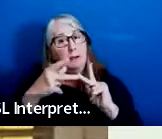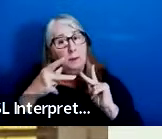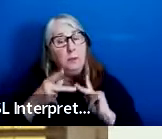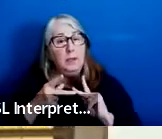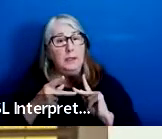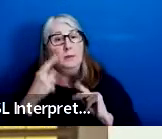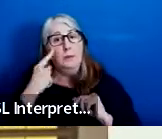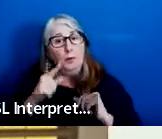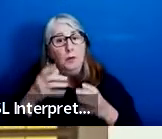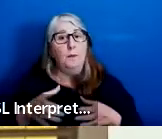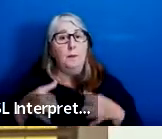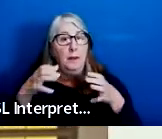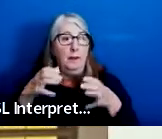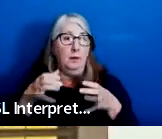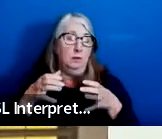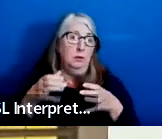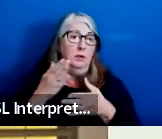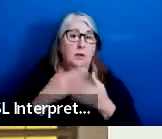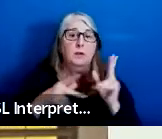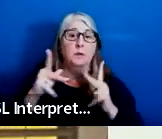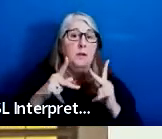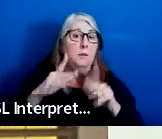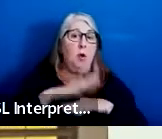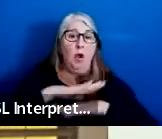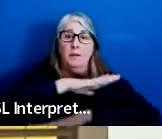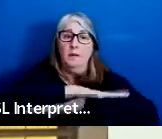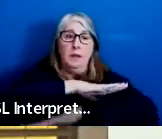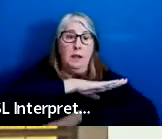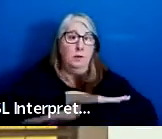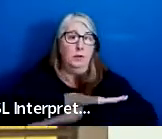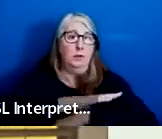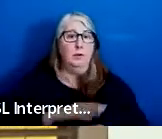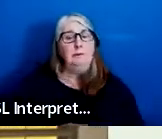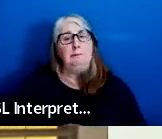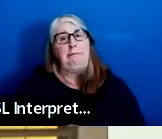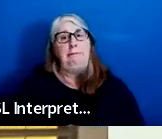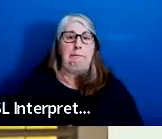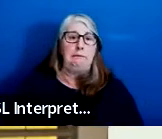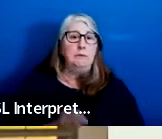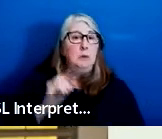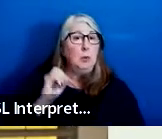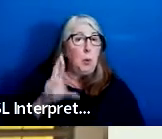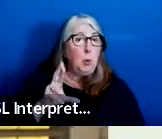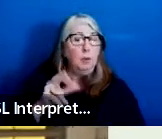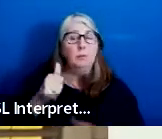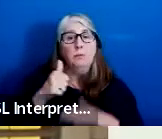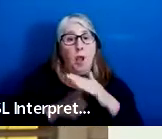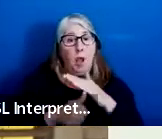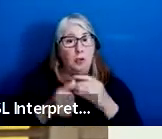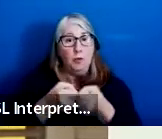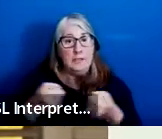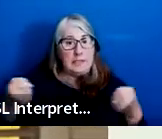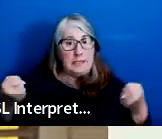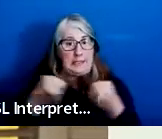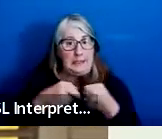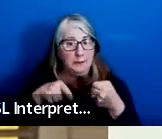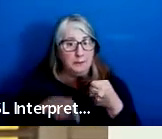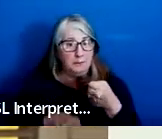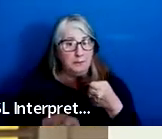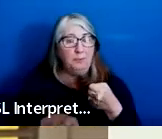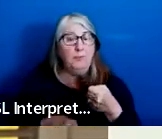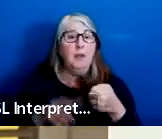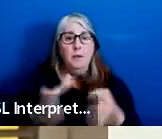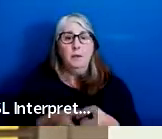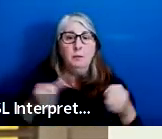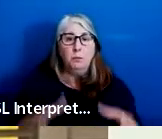the pail, right? So some folks keep it on their counter. I'm not going to keep trash on my counter. So I keep mine under the sink, and then I just pull it out when I'm prepping.